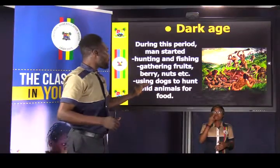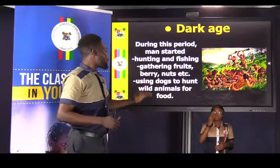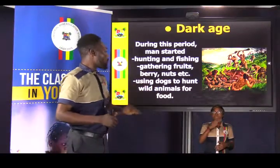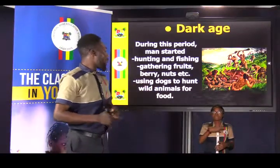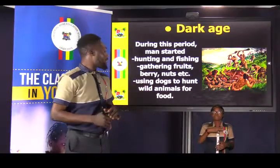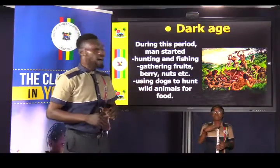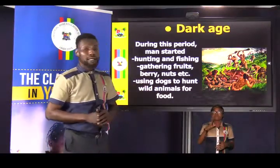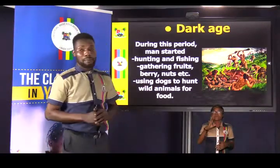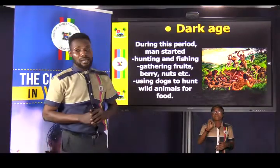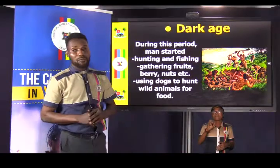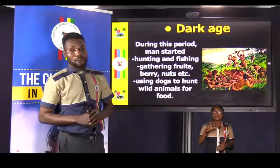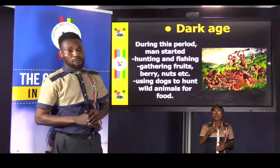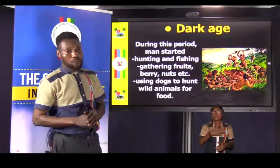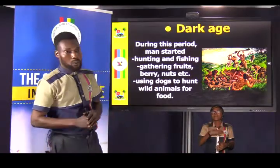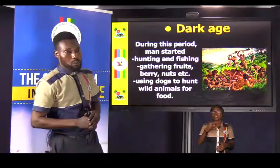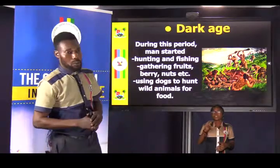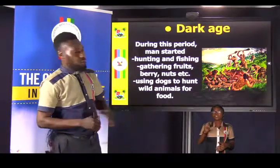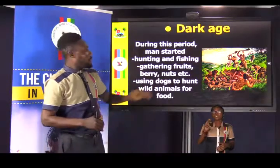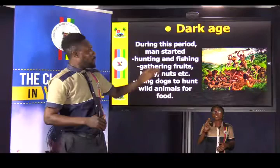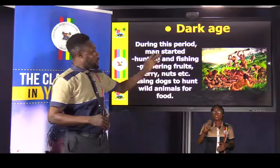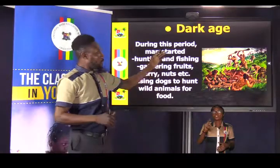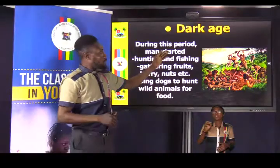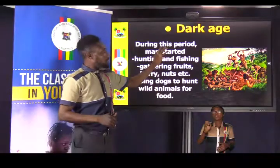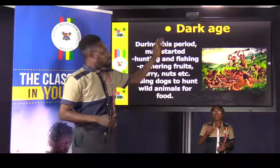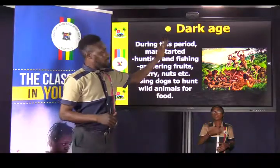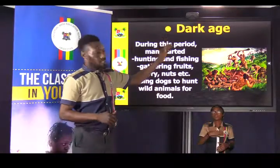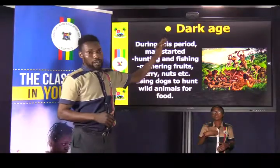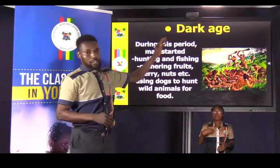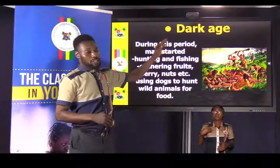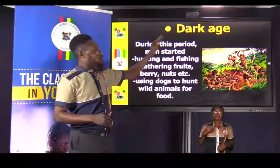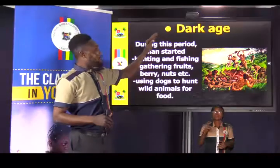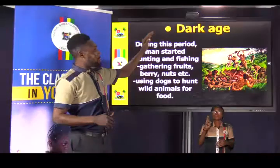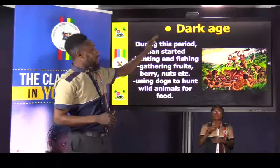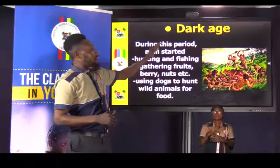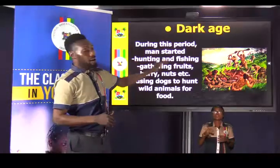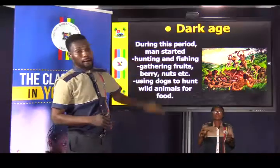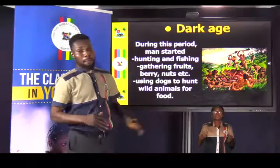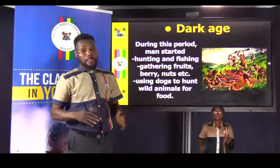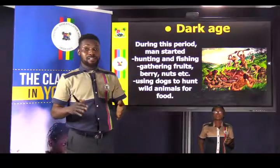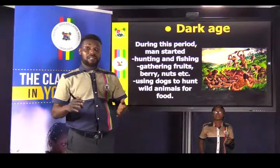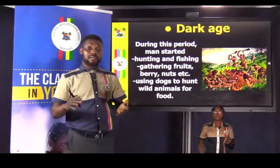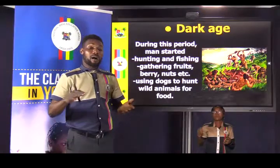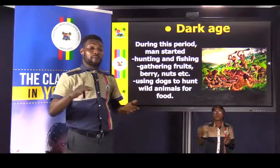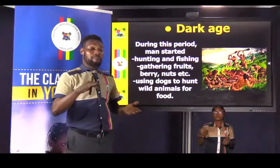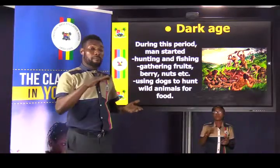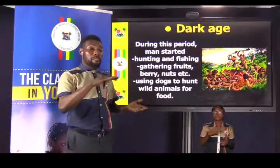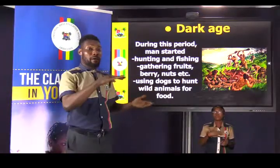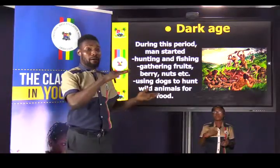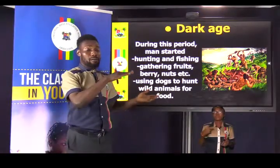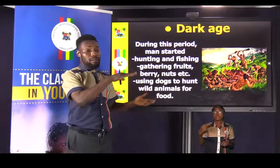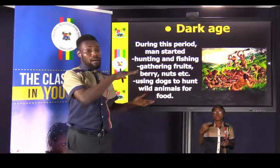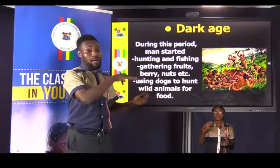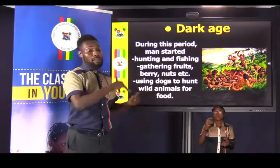to hunt wild animals for food. This stage or this era is